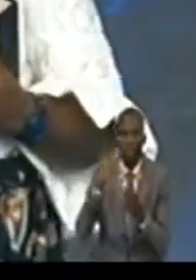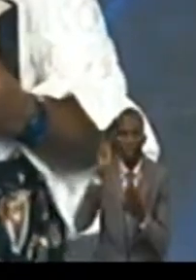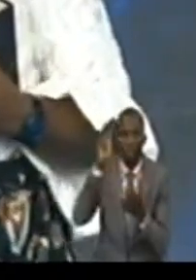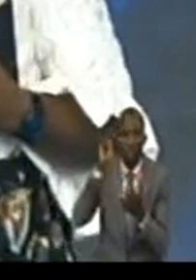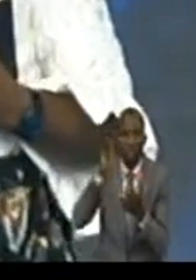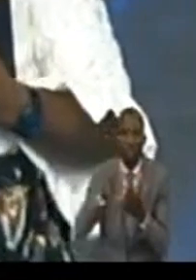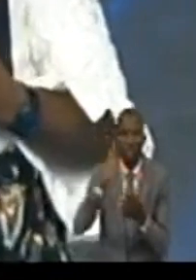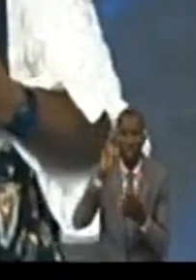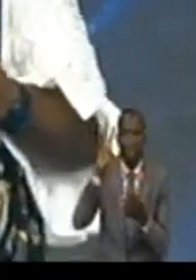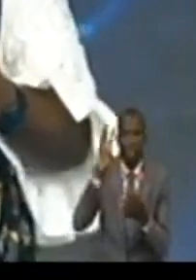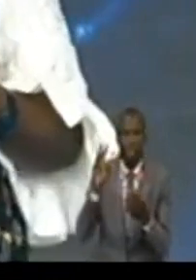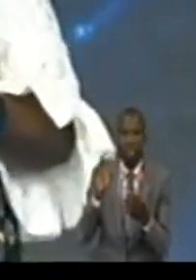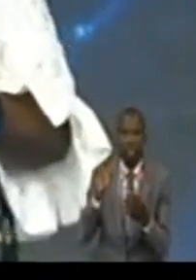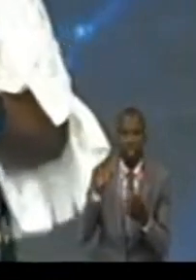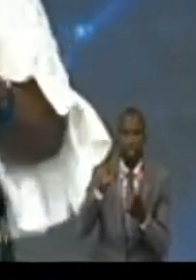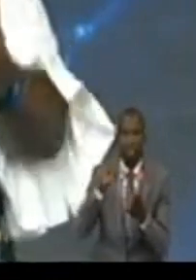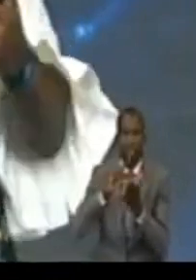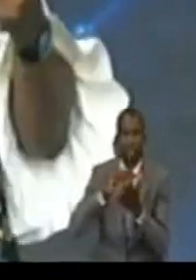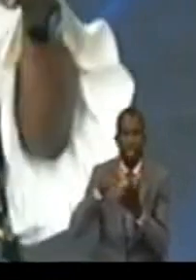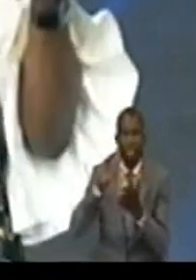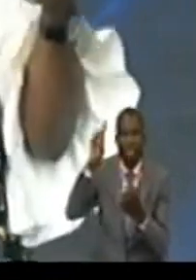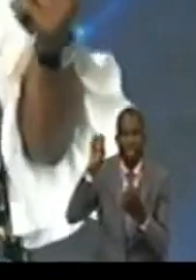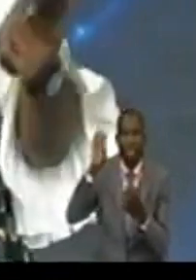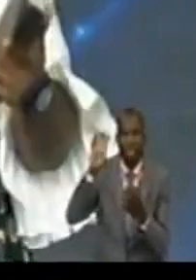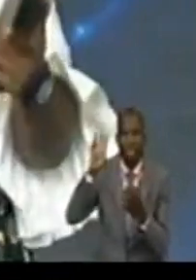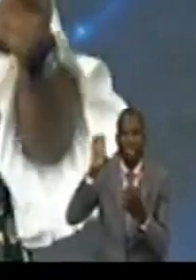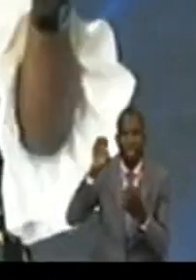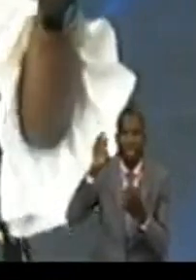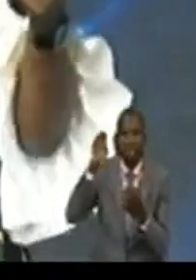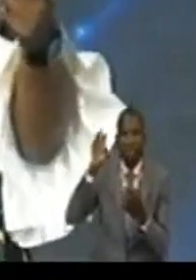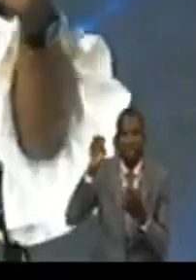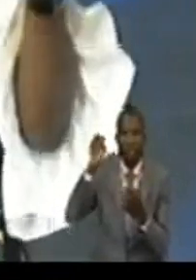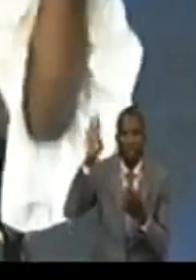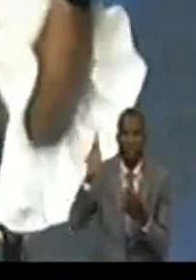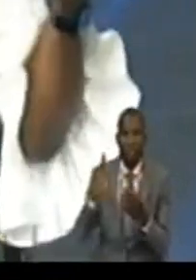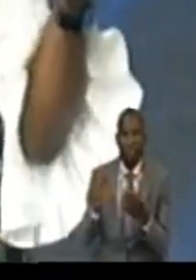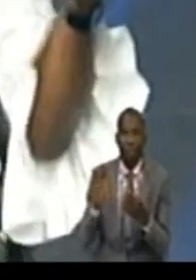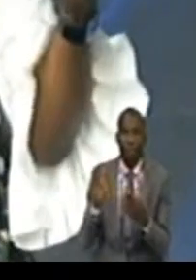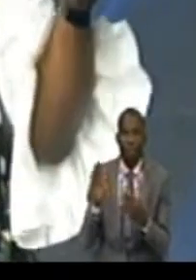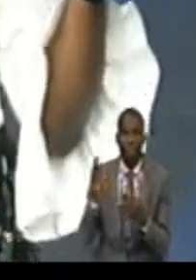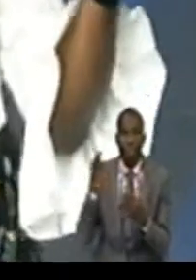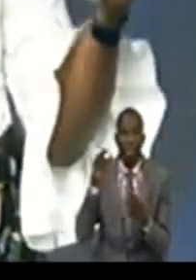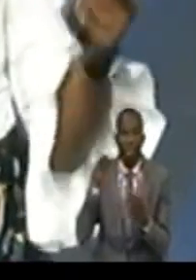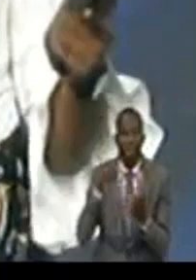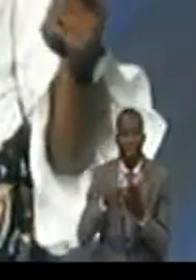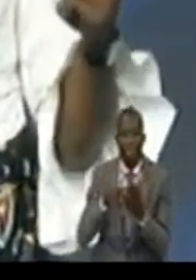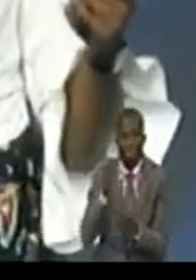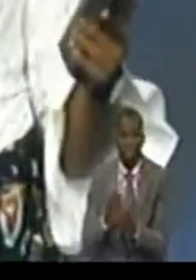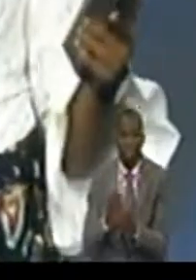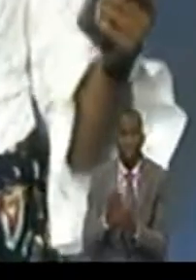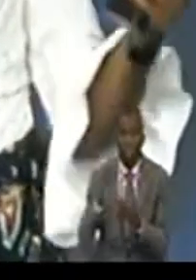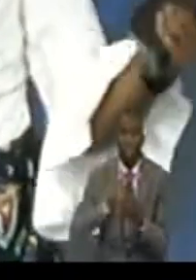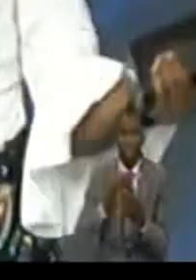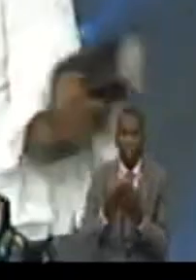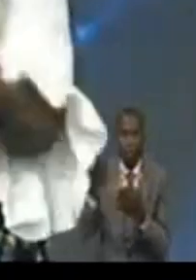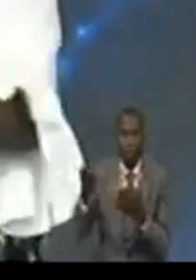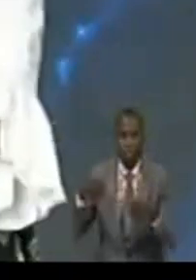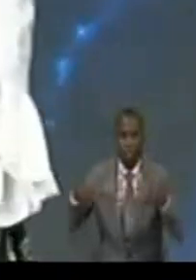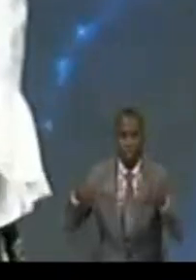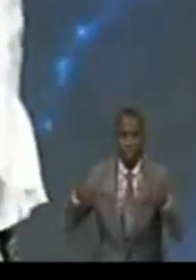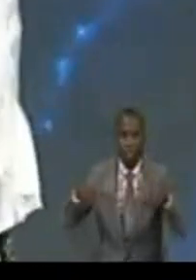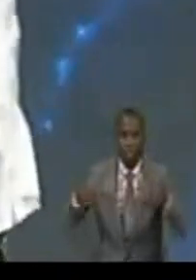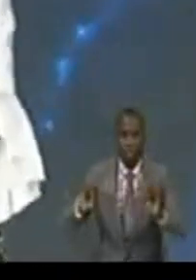precise, I boarded a motorcycle from the street where I was living then